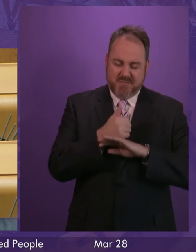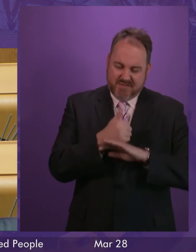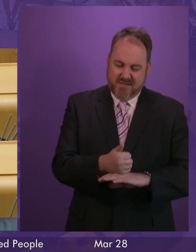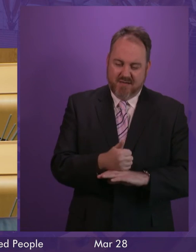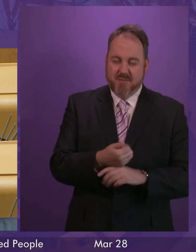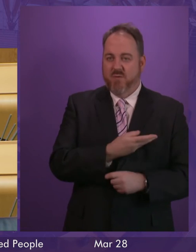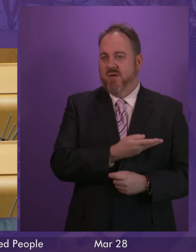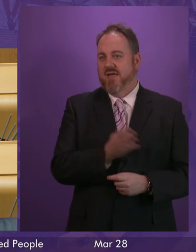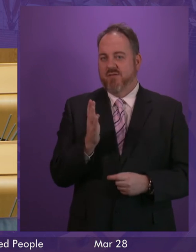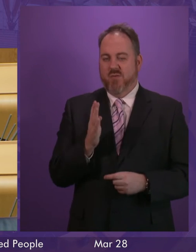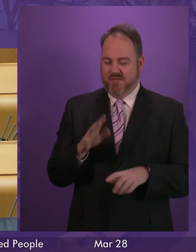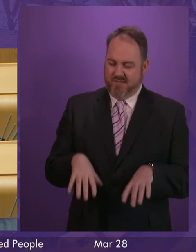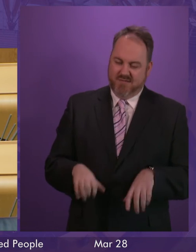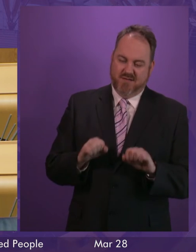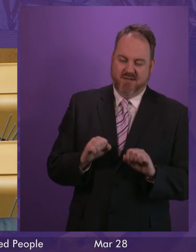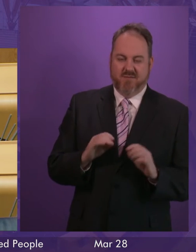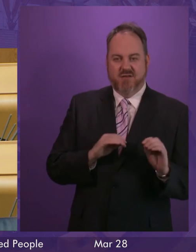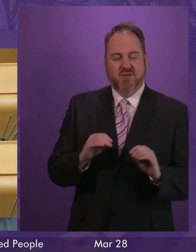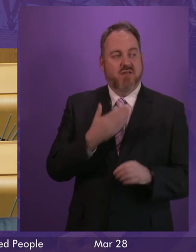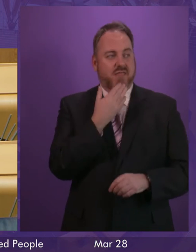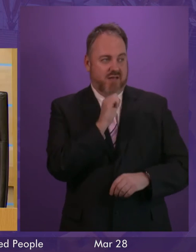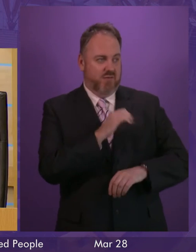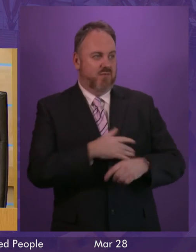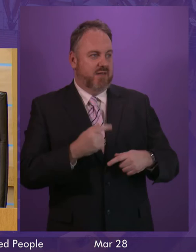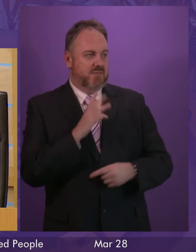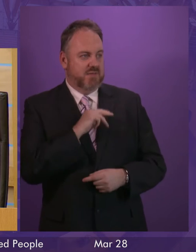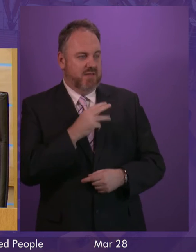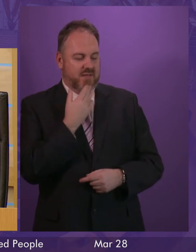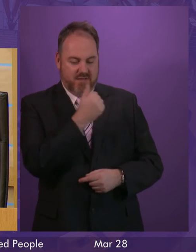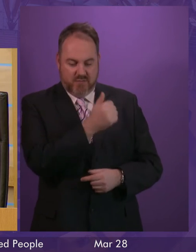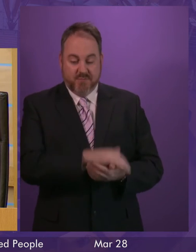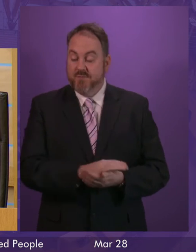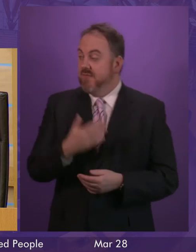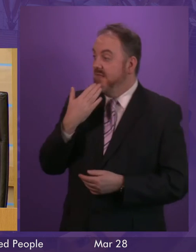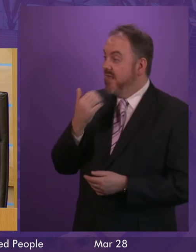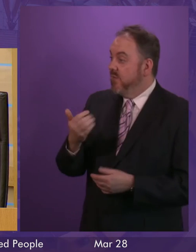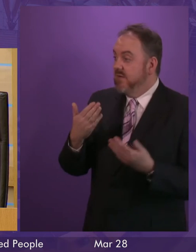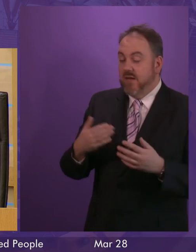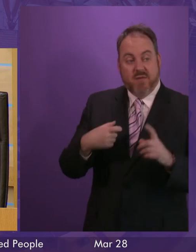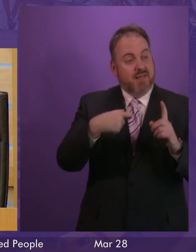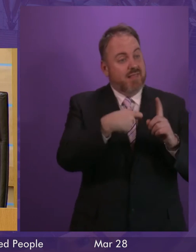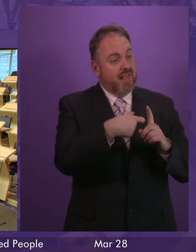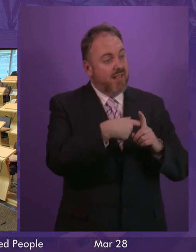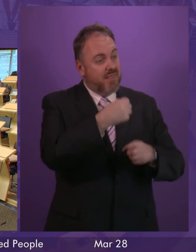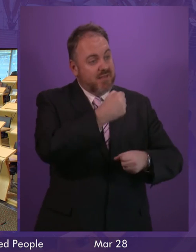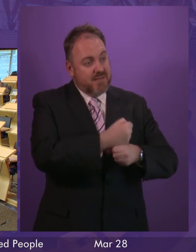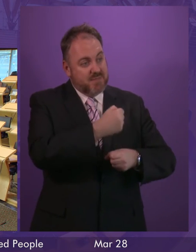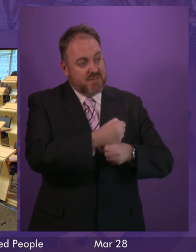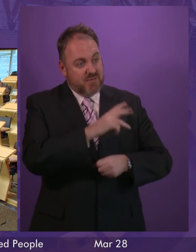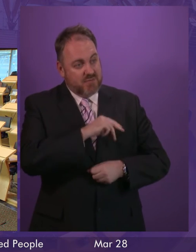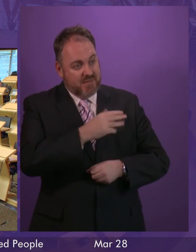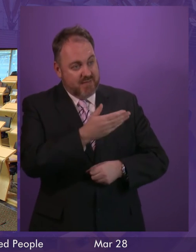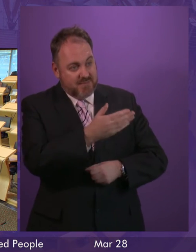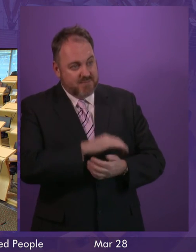sure people can fulfil their aspirations. Thank you very much Mr Mandela. I call Kenneth Gibson to be followed by Jackie Bailey. Mr